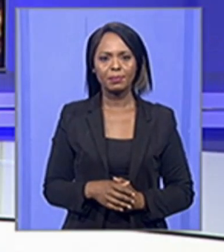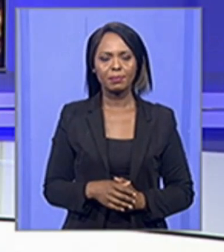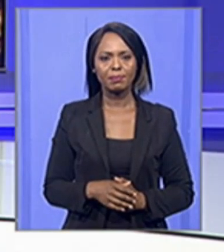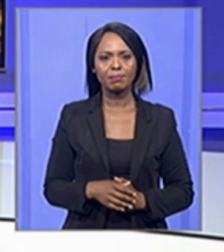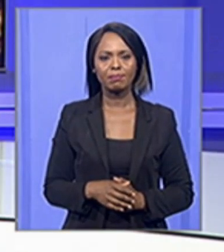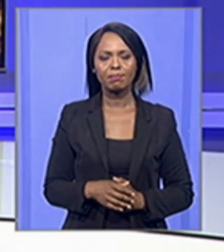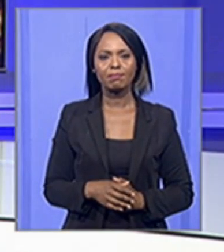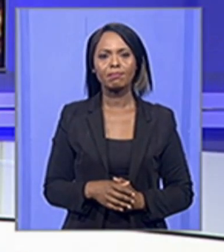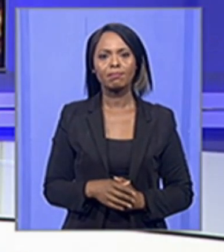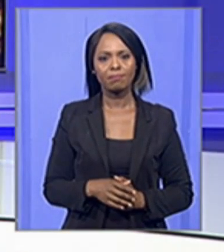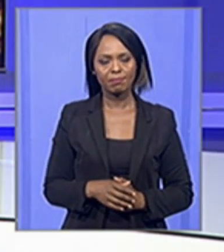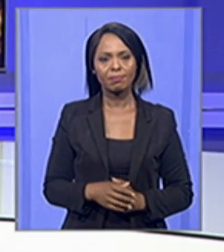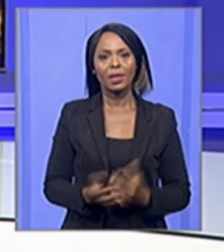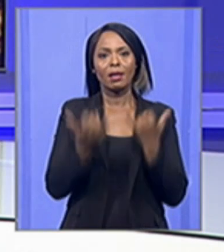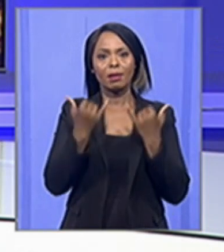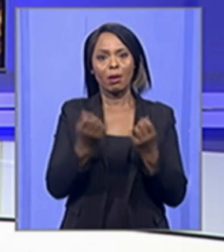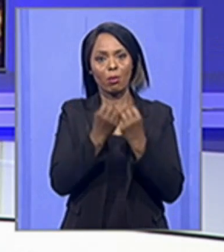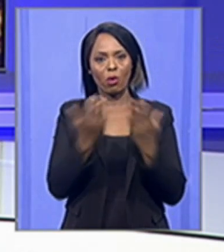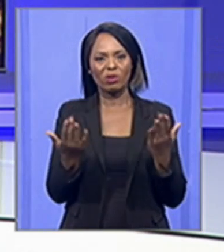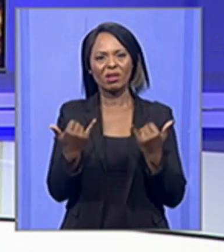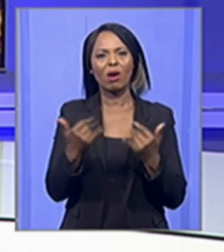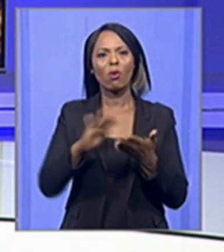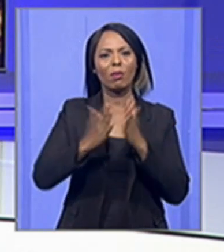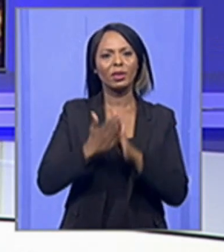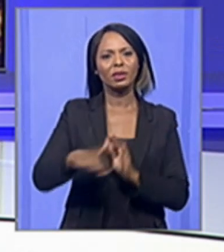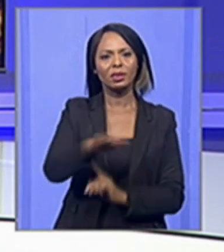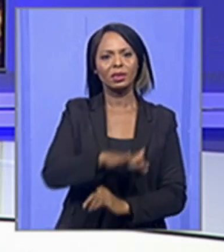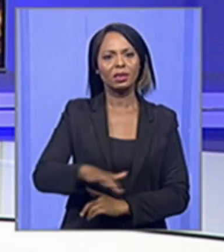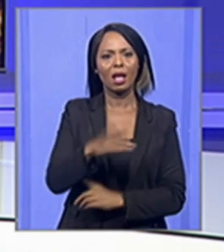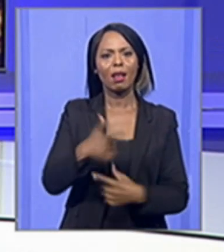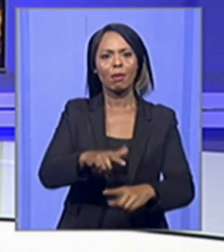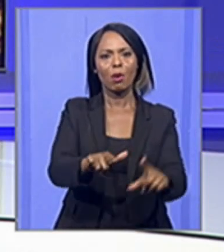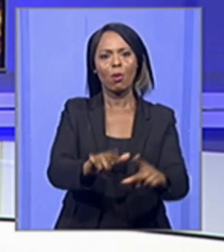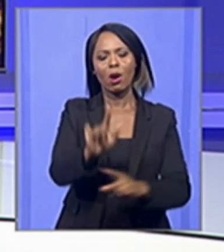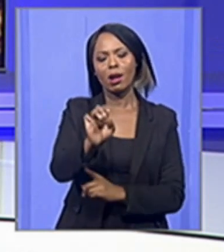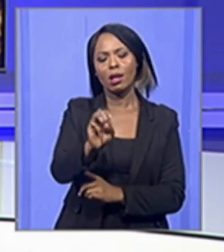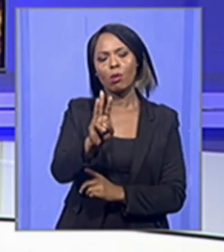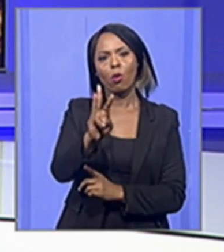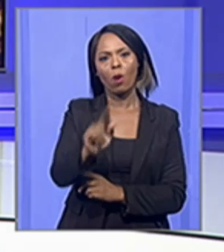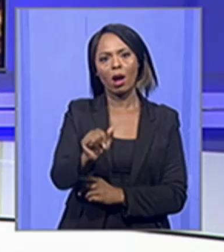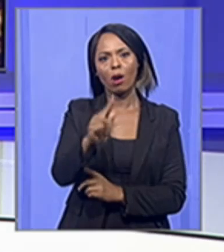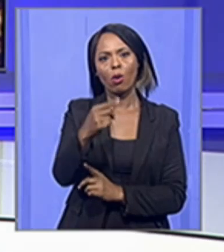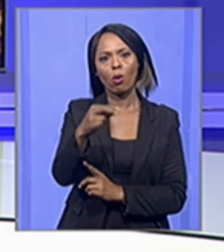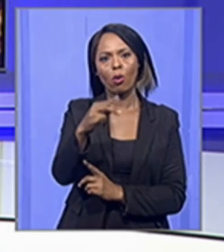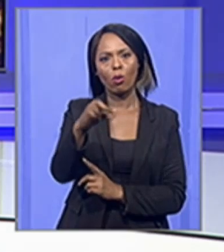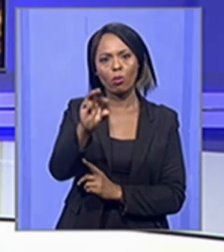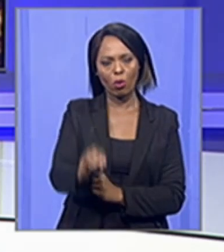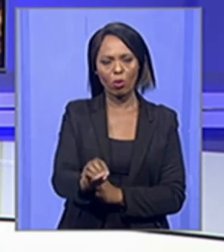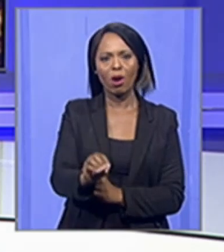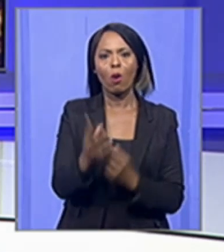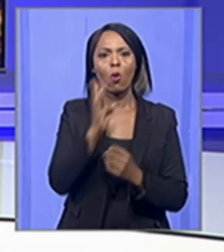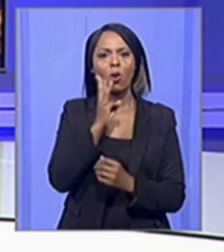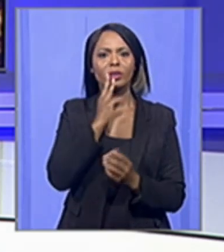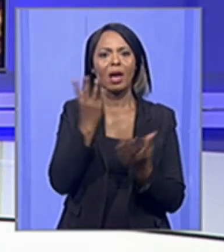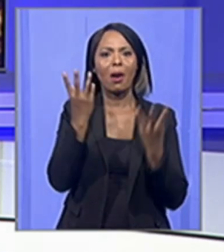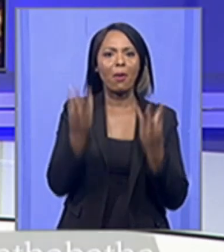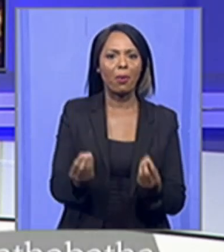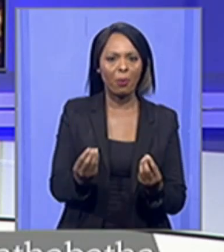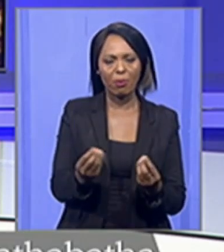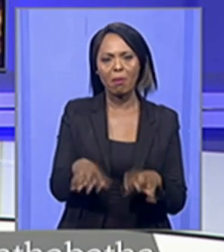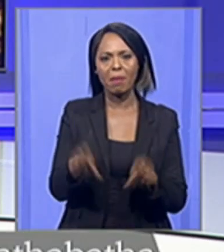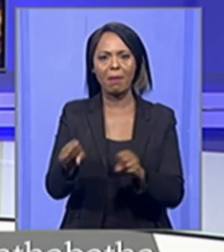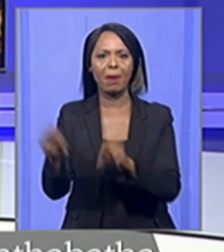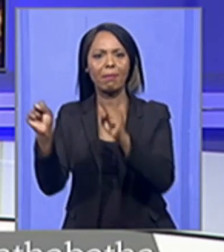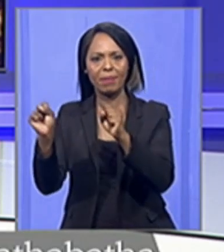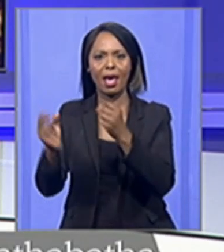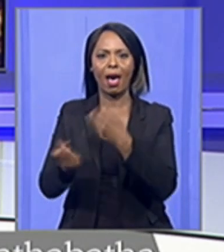Badudi ba metsana ya ga Mathabatha ka ntlenyana ga Leboakgomo ka Limpopo ba sotlwa ke hlokego ya metsi. Se se latela morago gore motšhini wa go